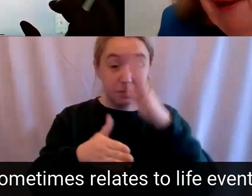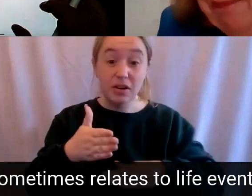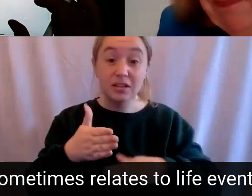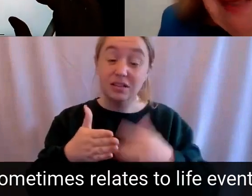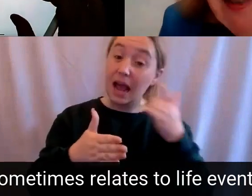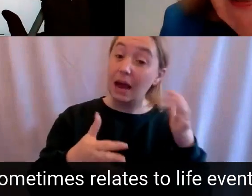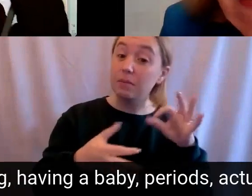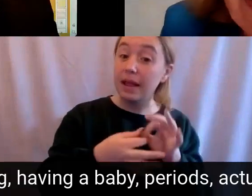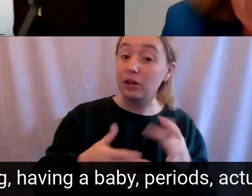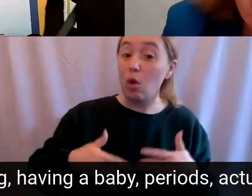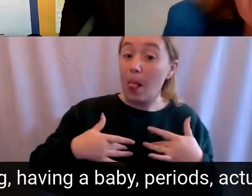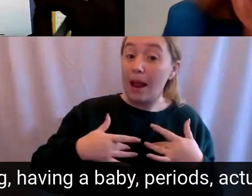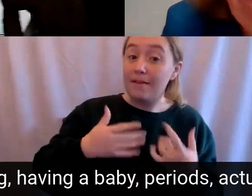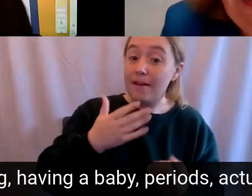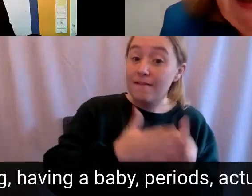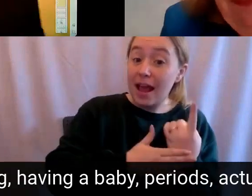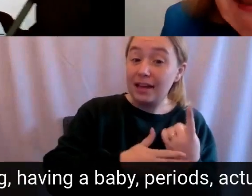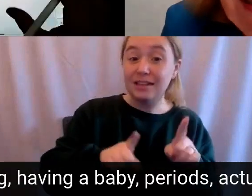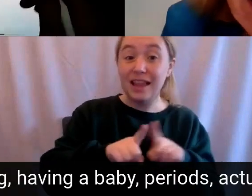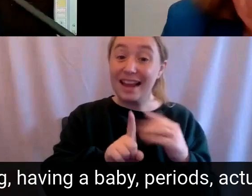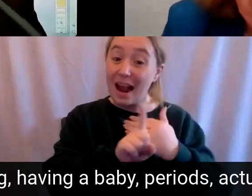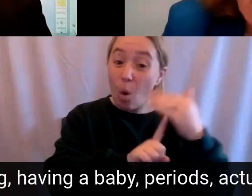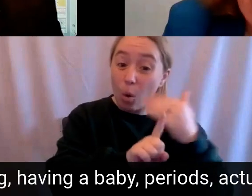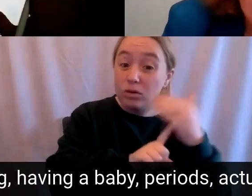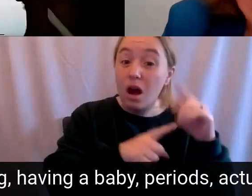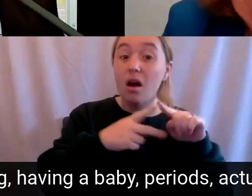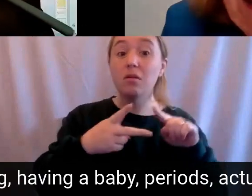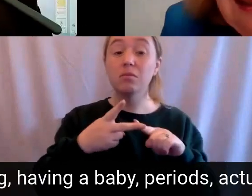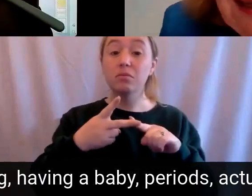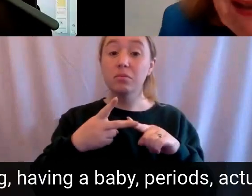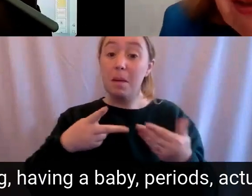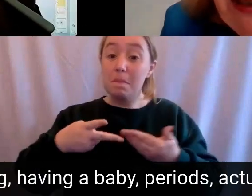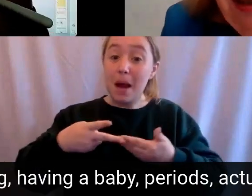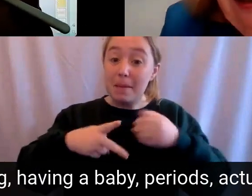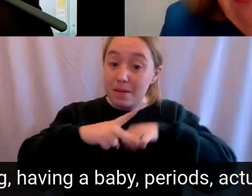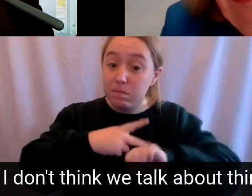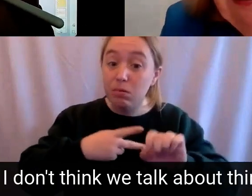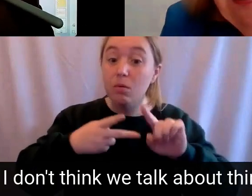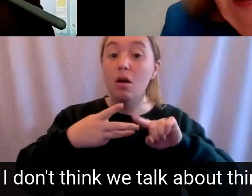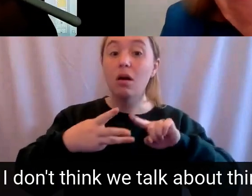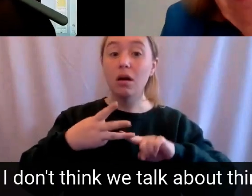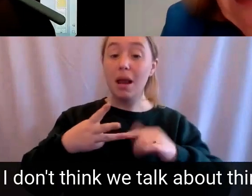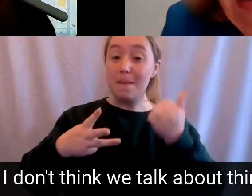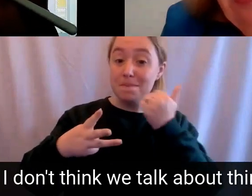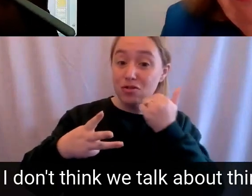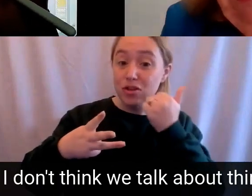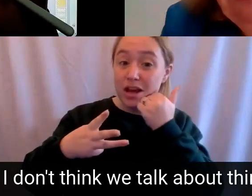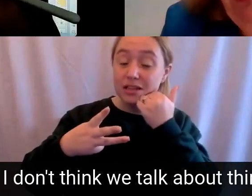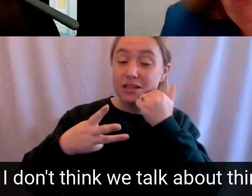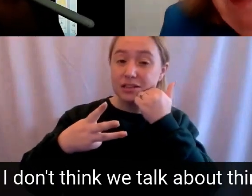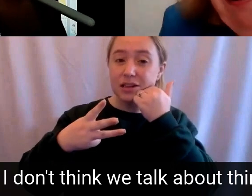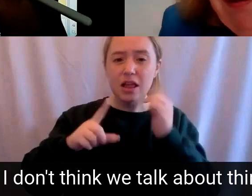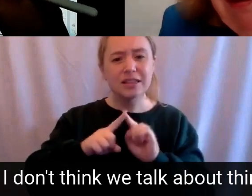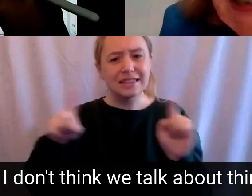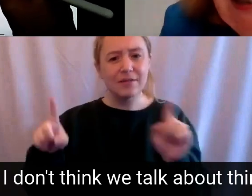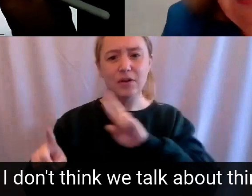like aging, having a baby, periods actually. But I don't think we